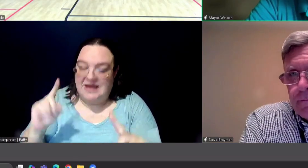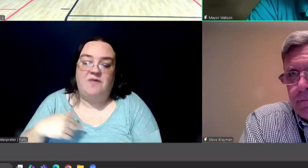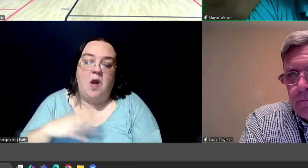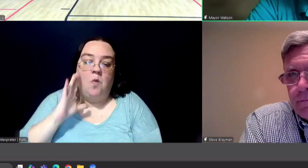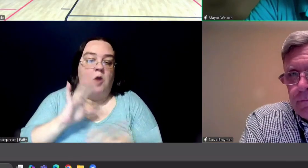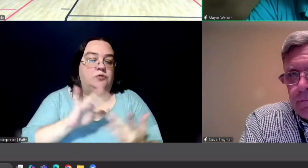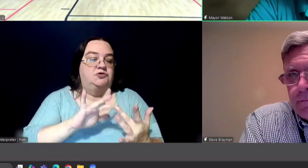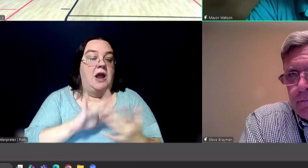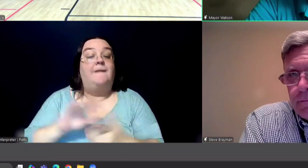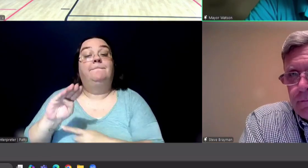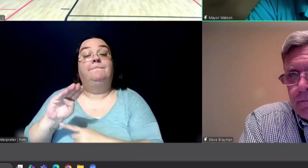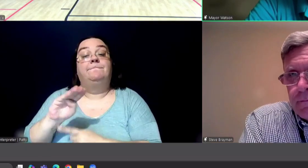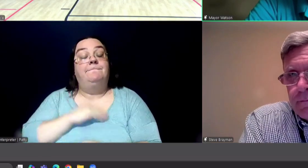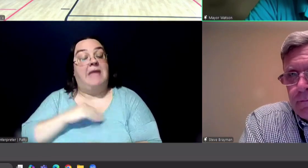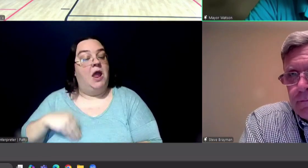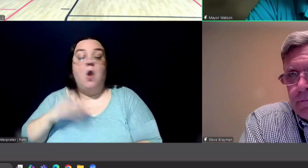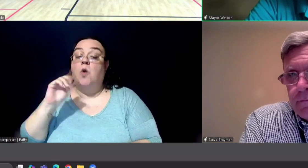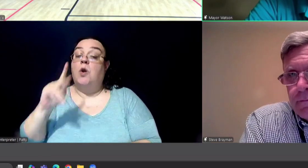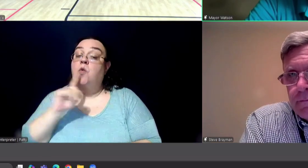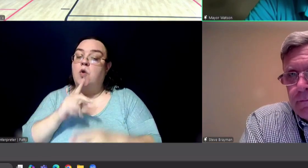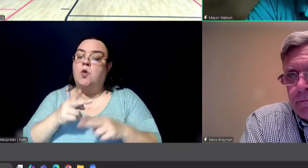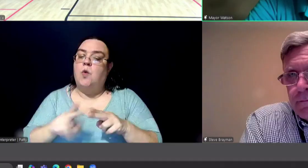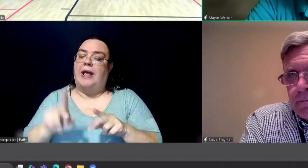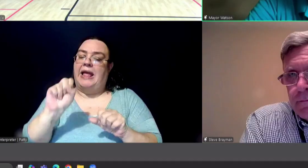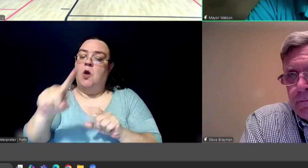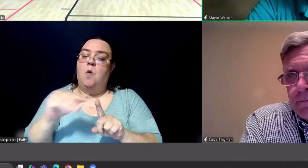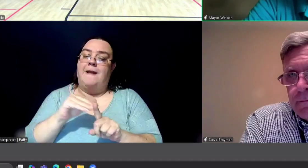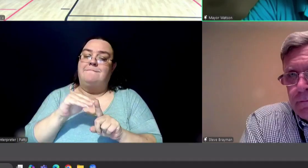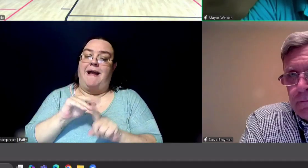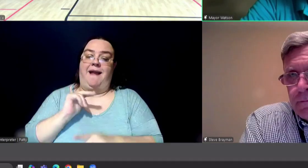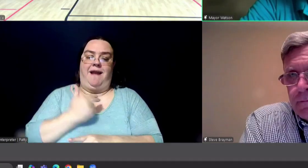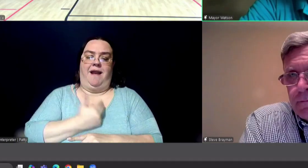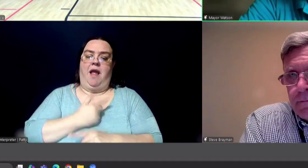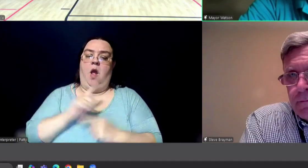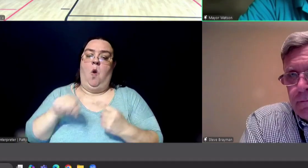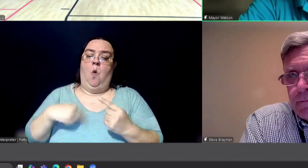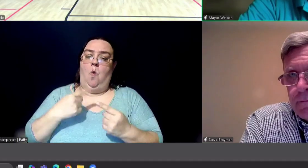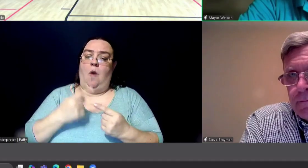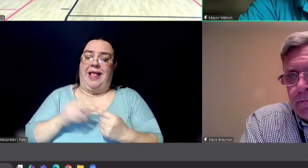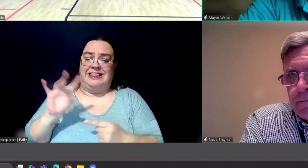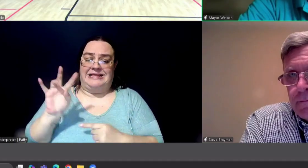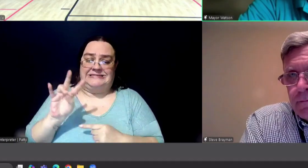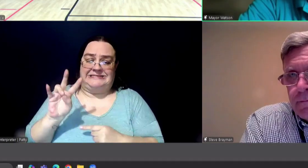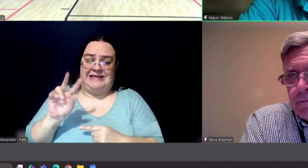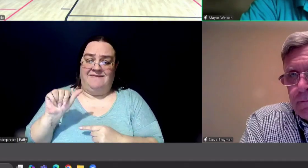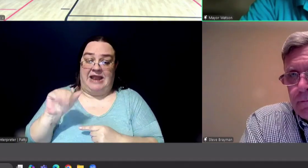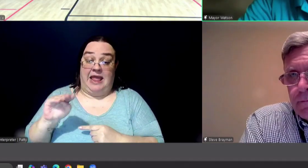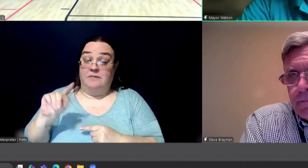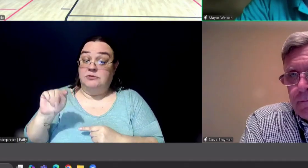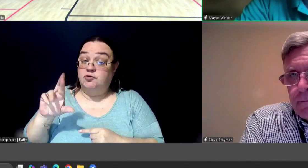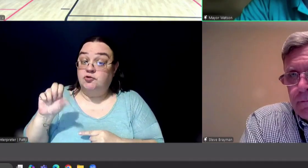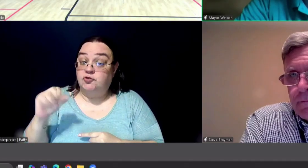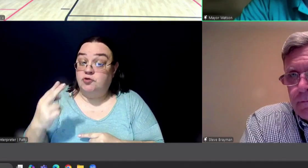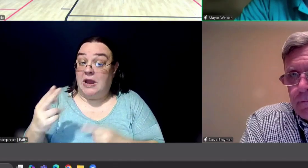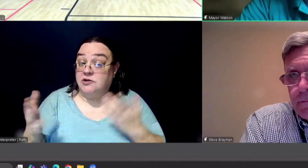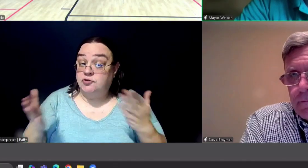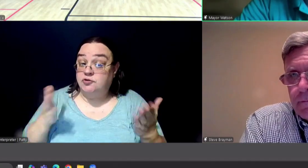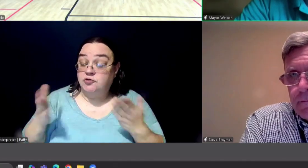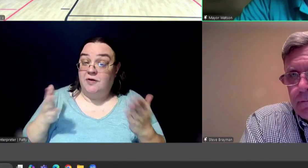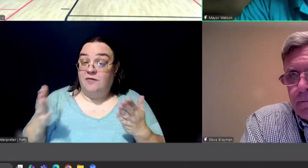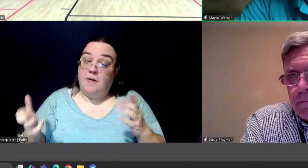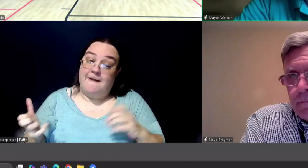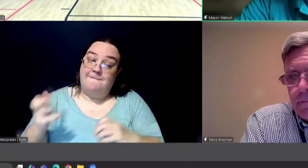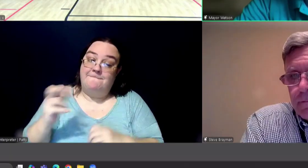Great. Can you quickly remind us when the 7 a.m. trash service goes back